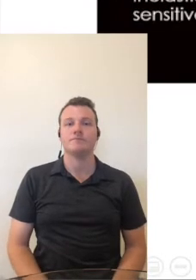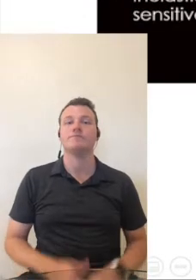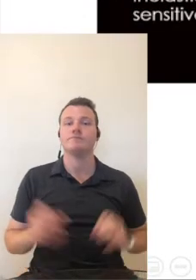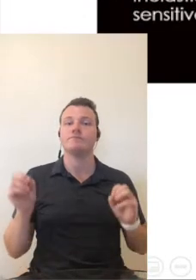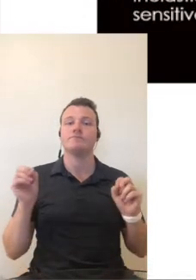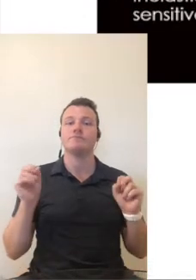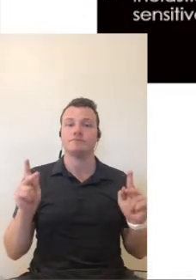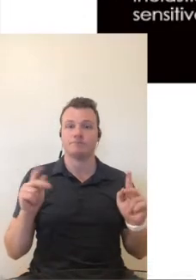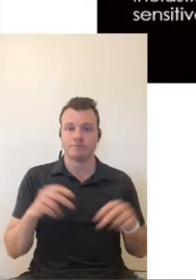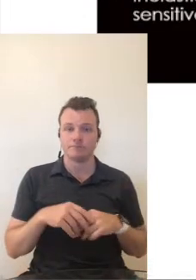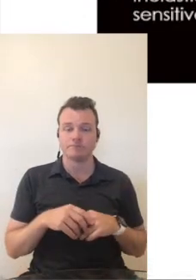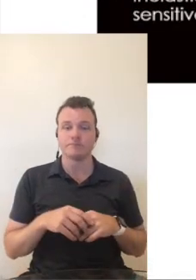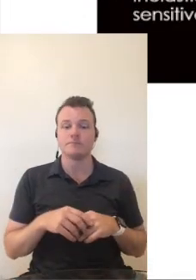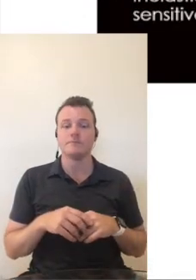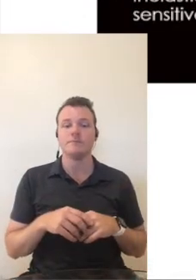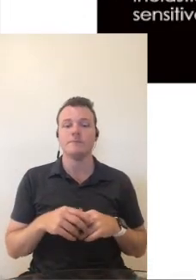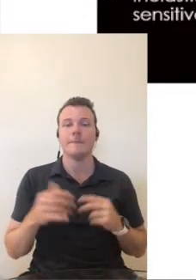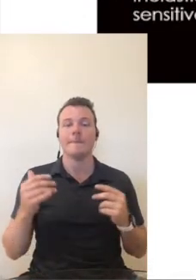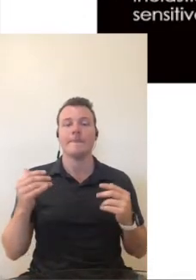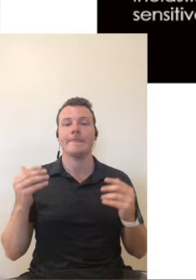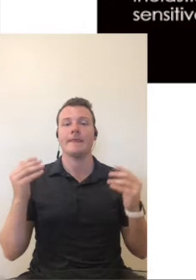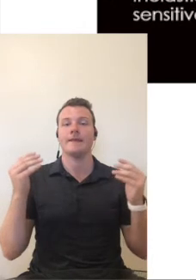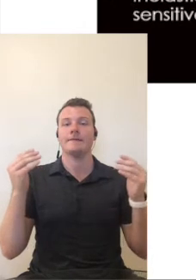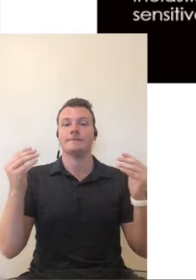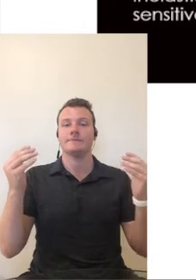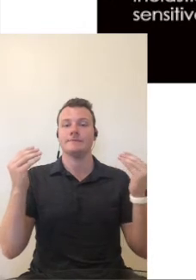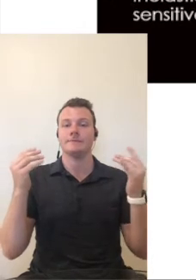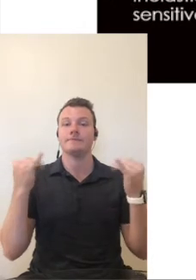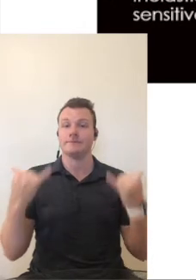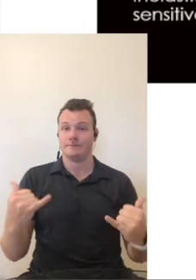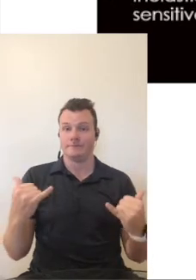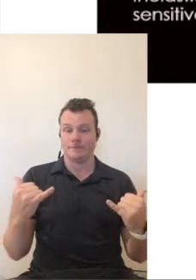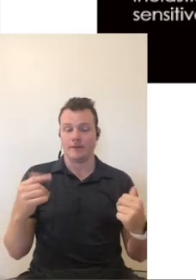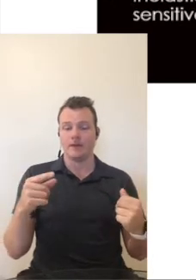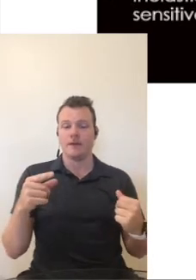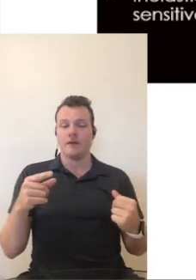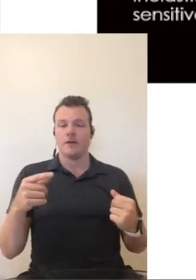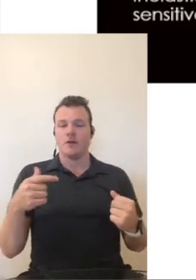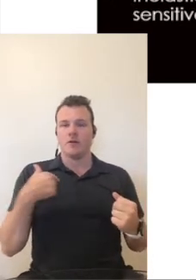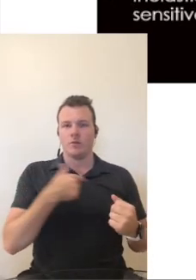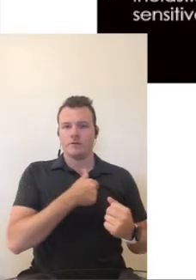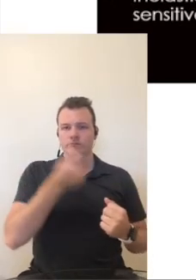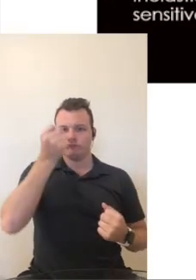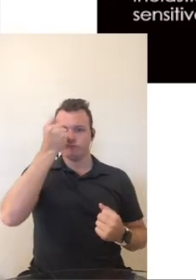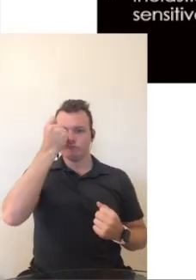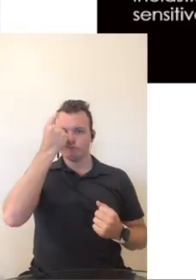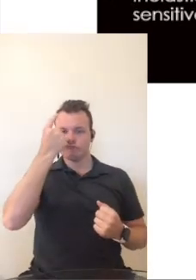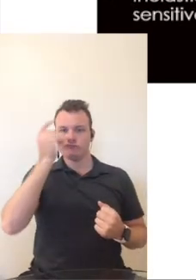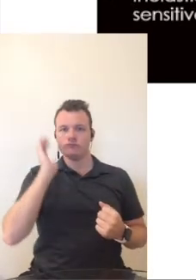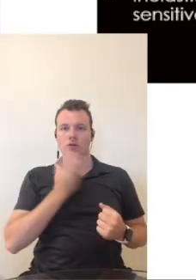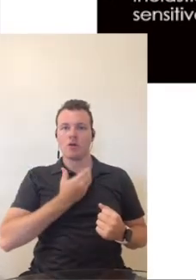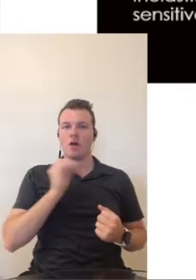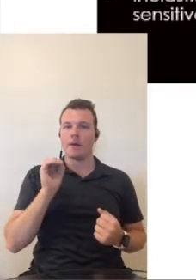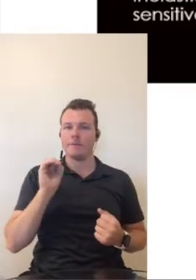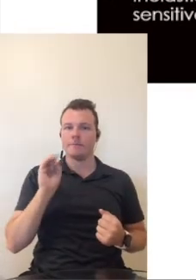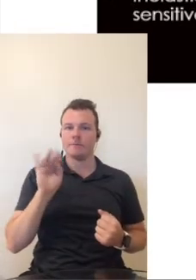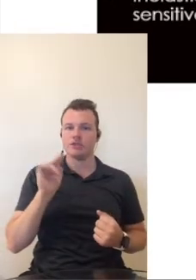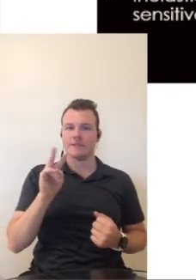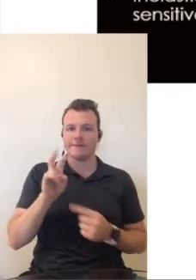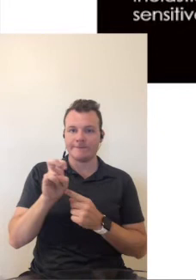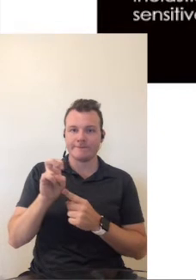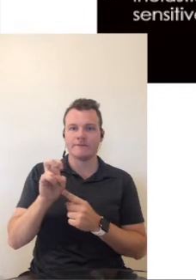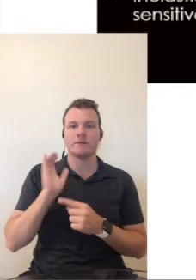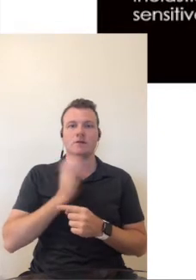Okay, so the next step. So now that we have an idea about what our objective and our strategy